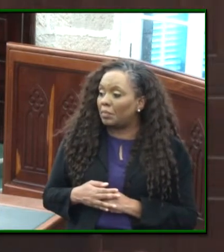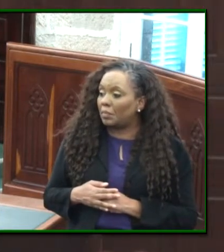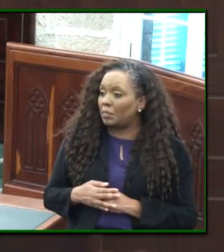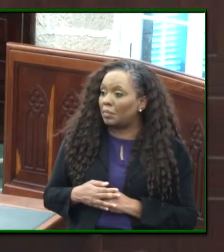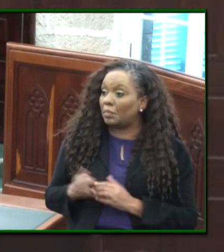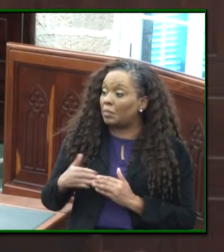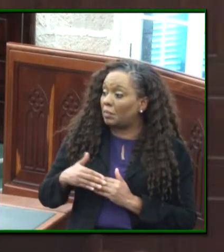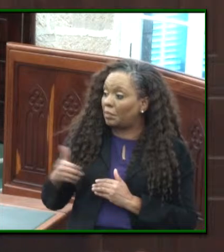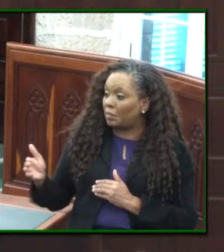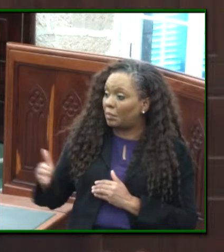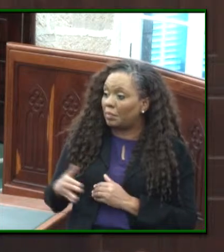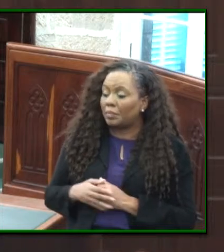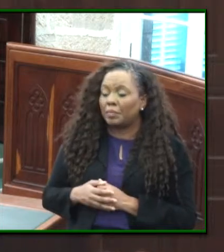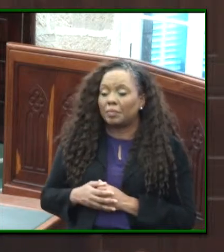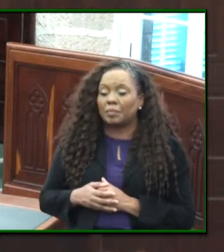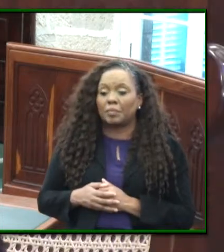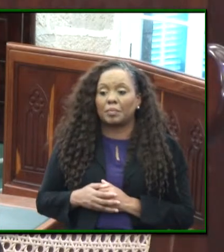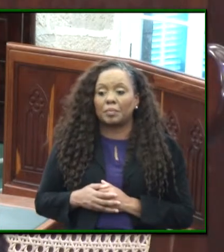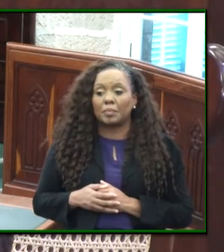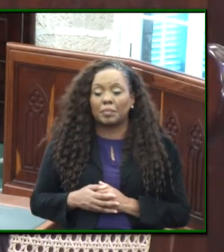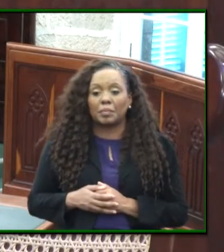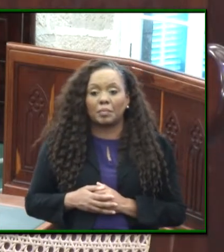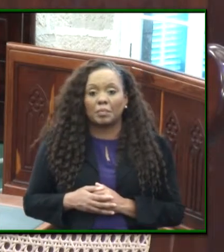Proceed, Honourable. Thank you very much.